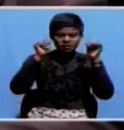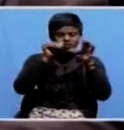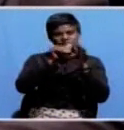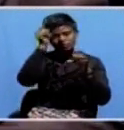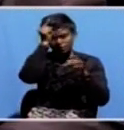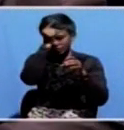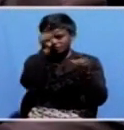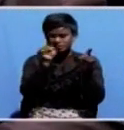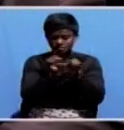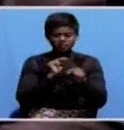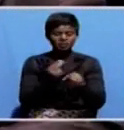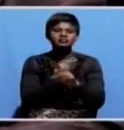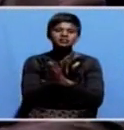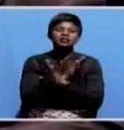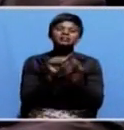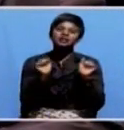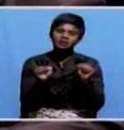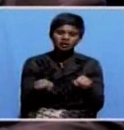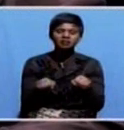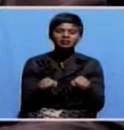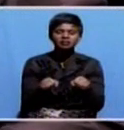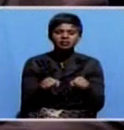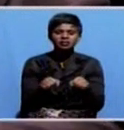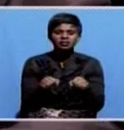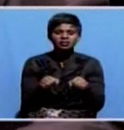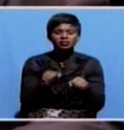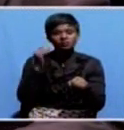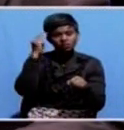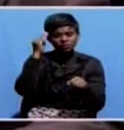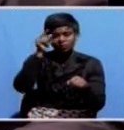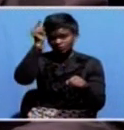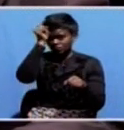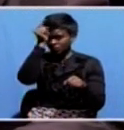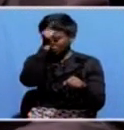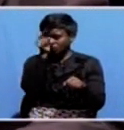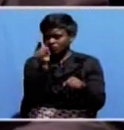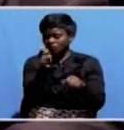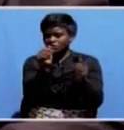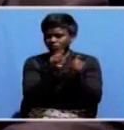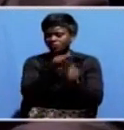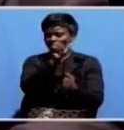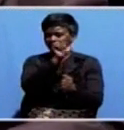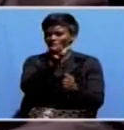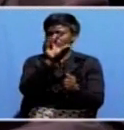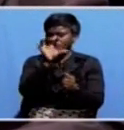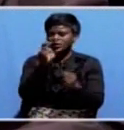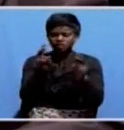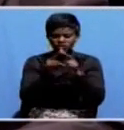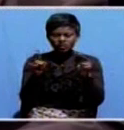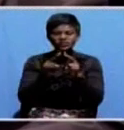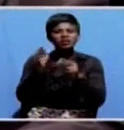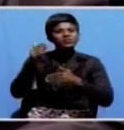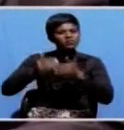do it also in Zambia. And you know, Congo and Luapula are very close